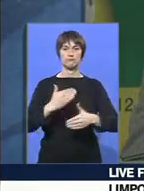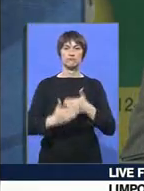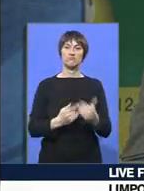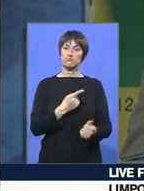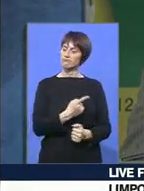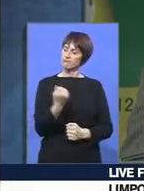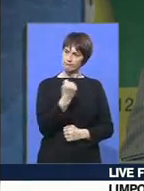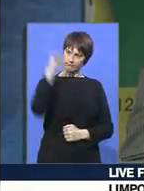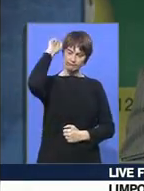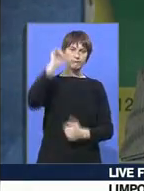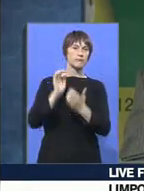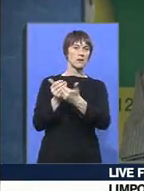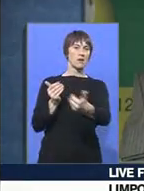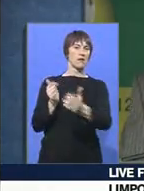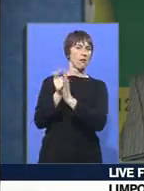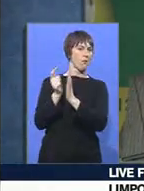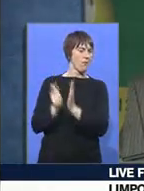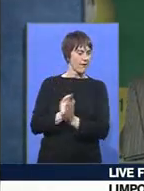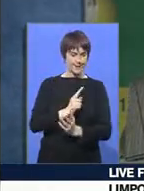apartheid laws.